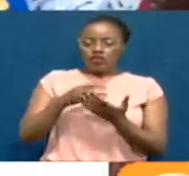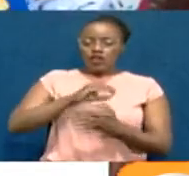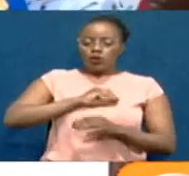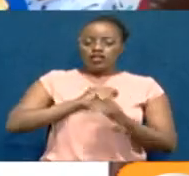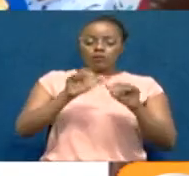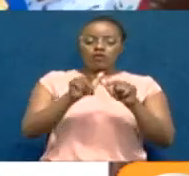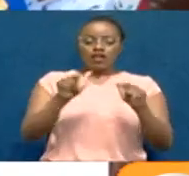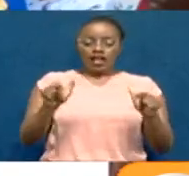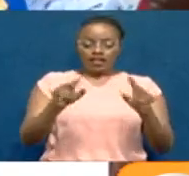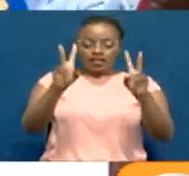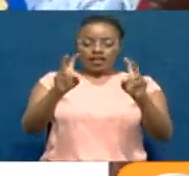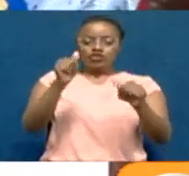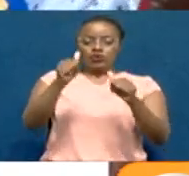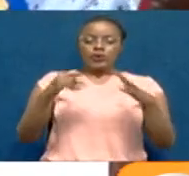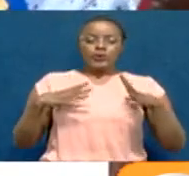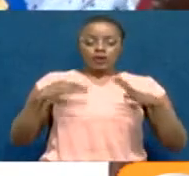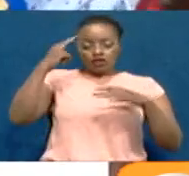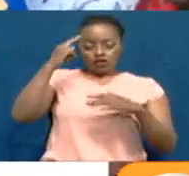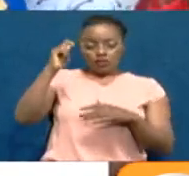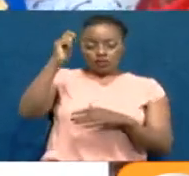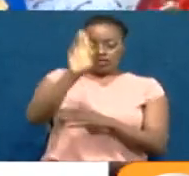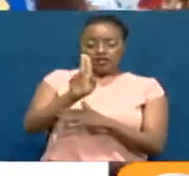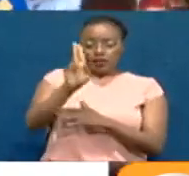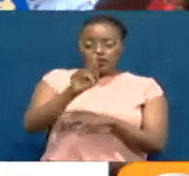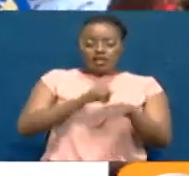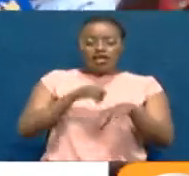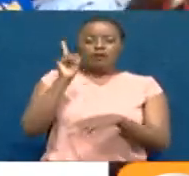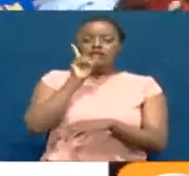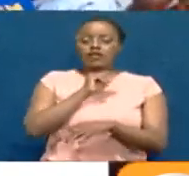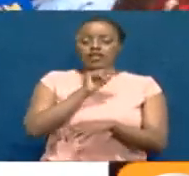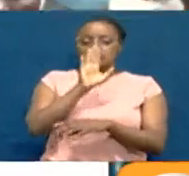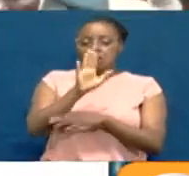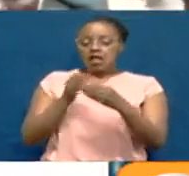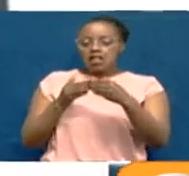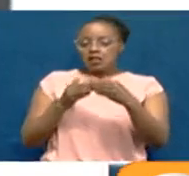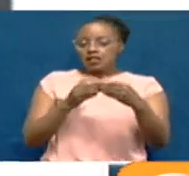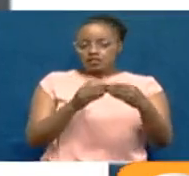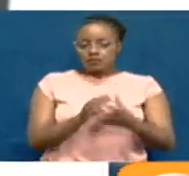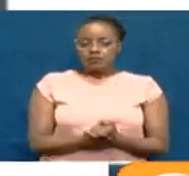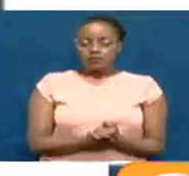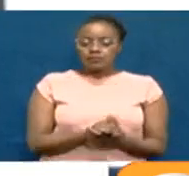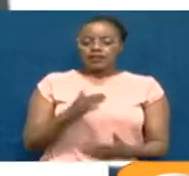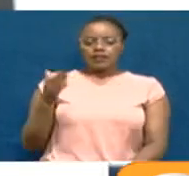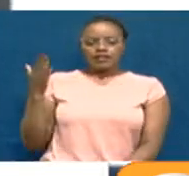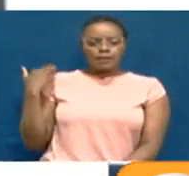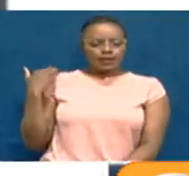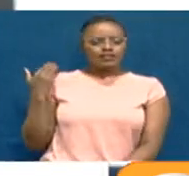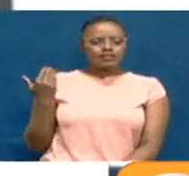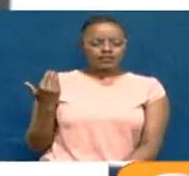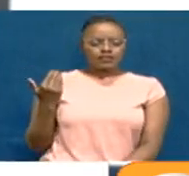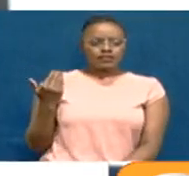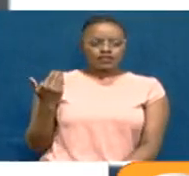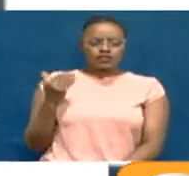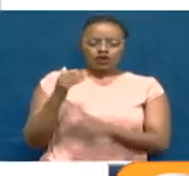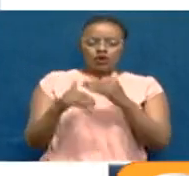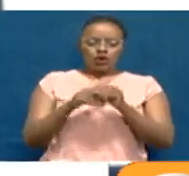ardhi ikiwa swala la kujivunia kwa Rais Kenyatta anapokamilisha muhula wake uongozini. In the past, all